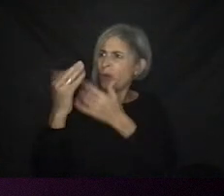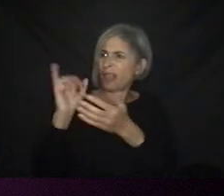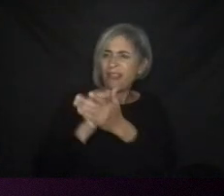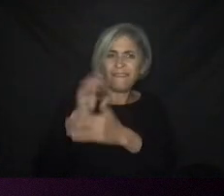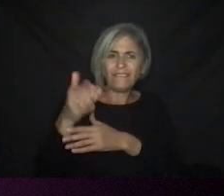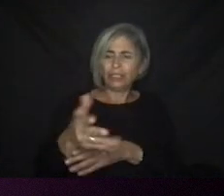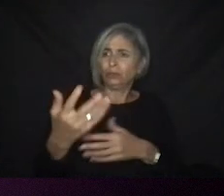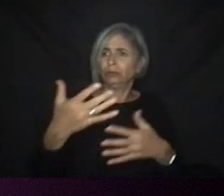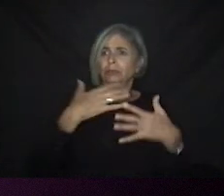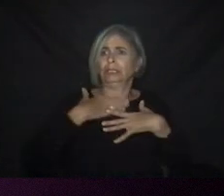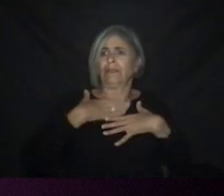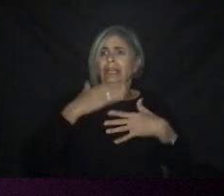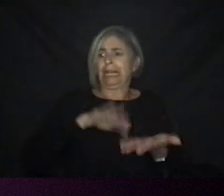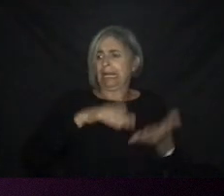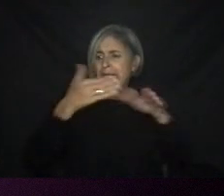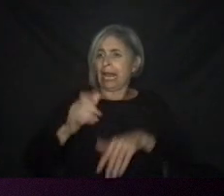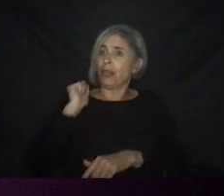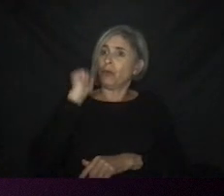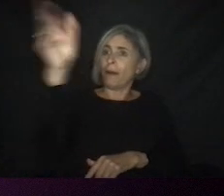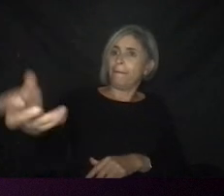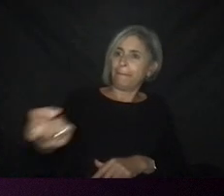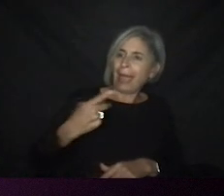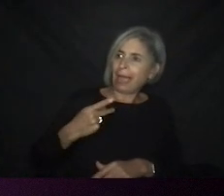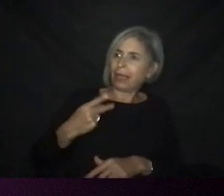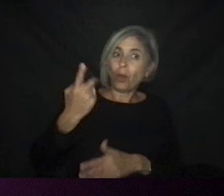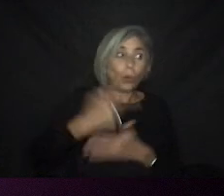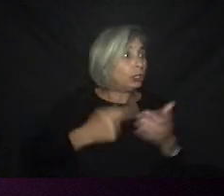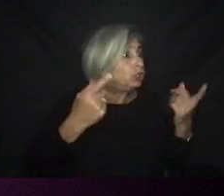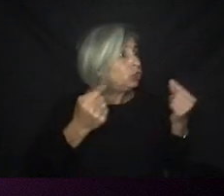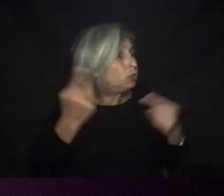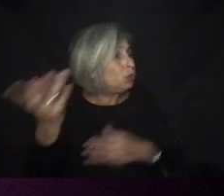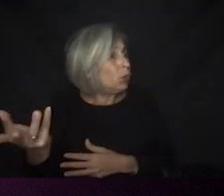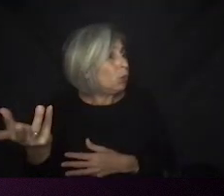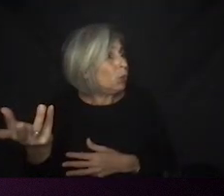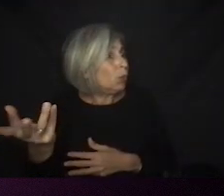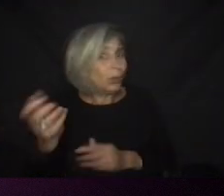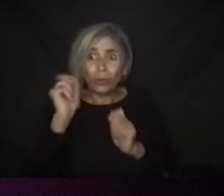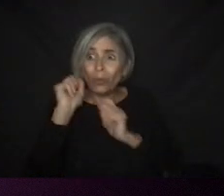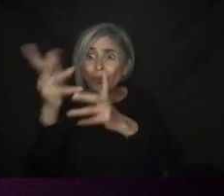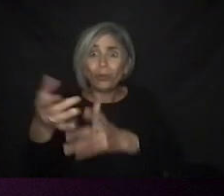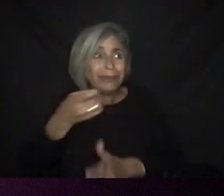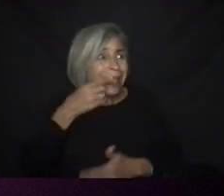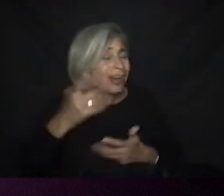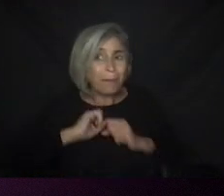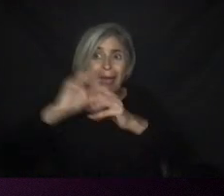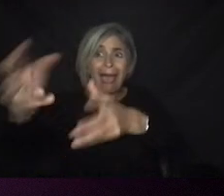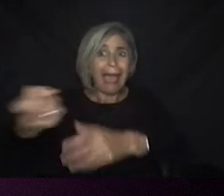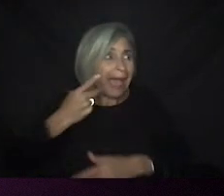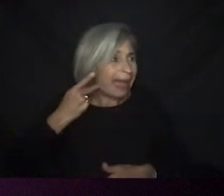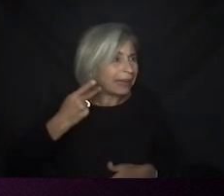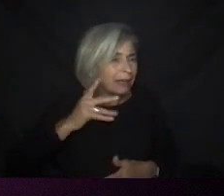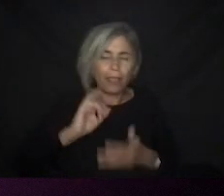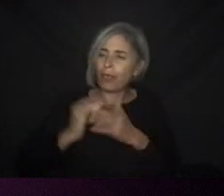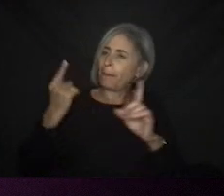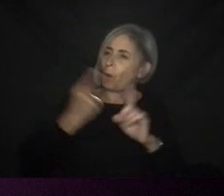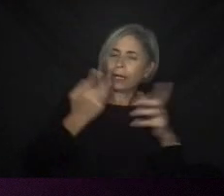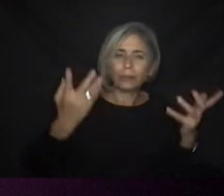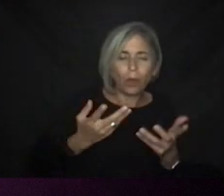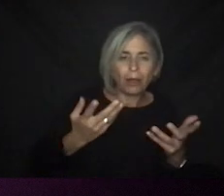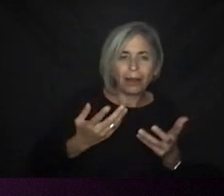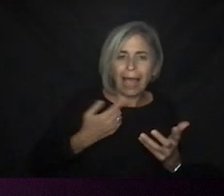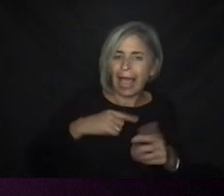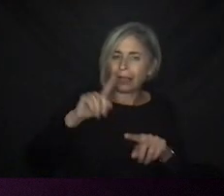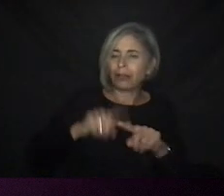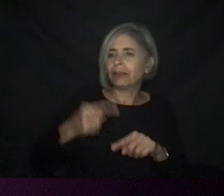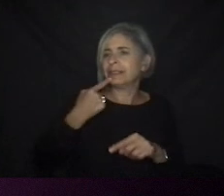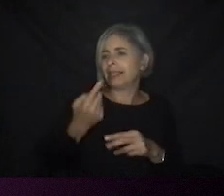would have suffocated and died." And he threw it back. And we're all like, "What did you do? You just threw dinner away." The point is, I could have